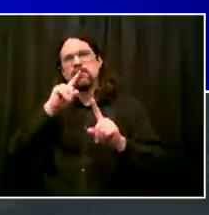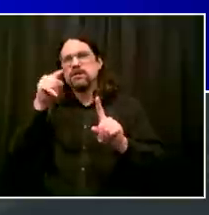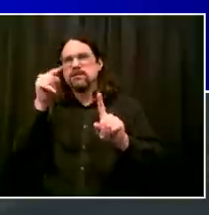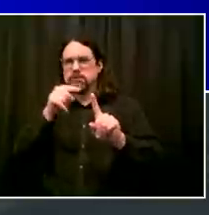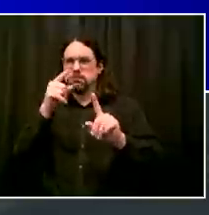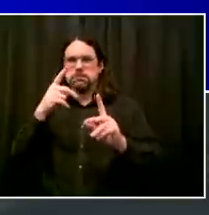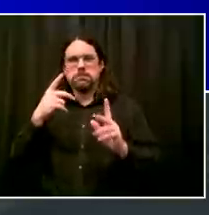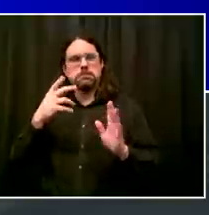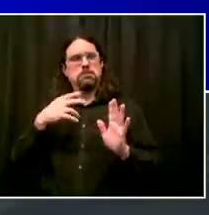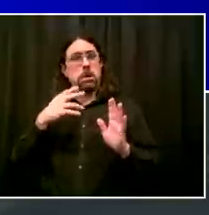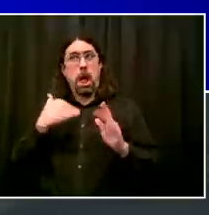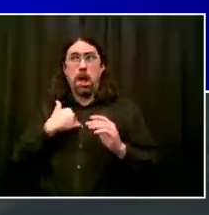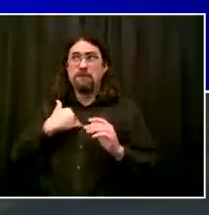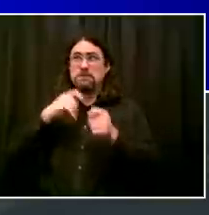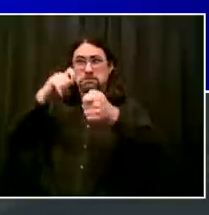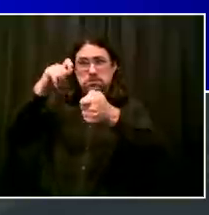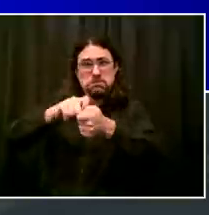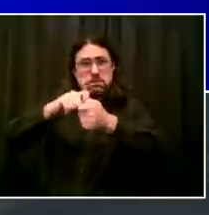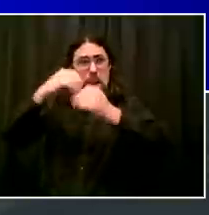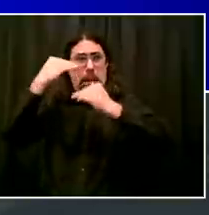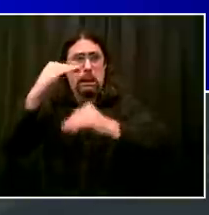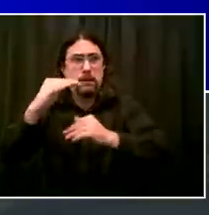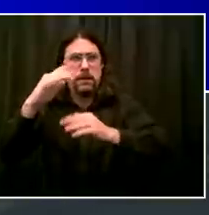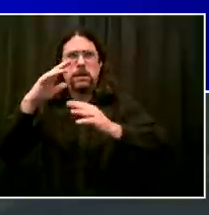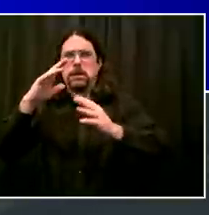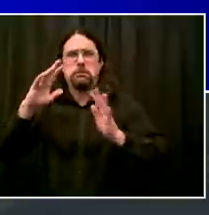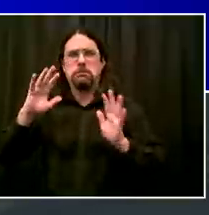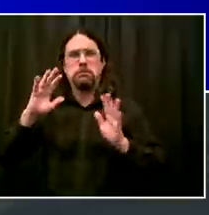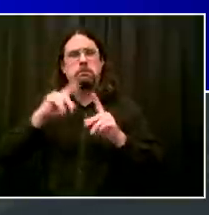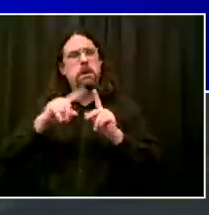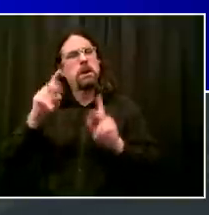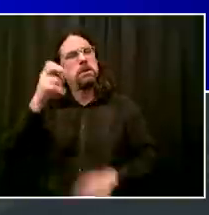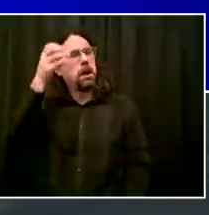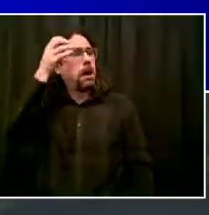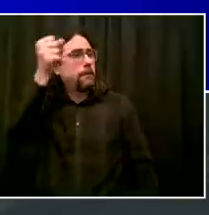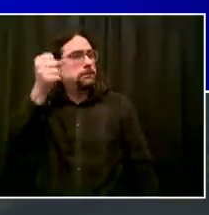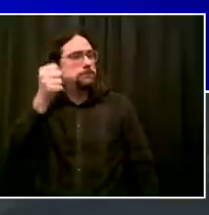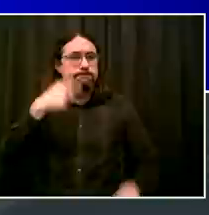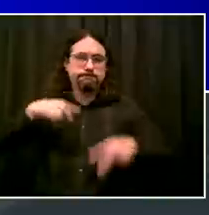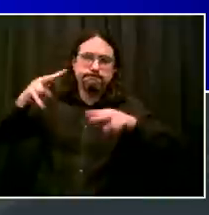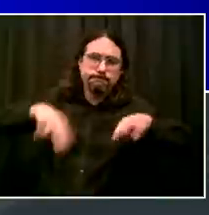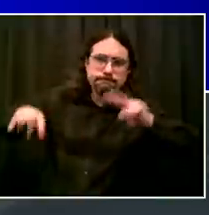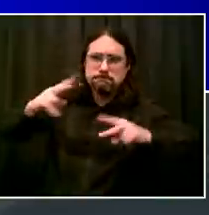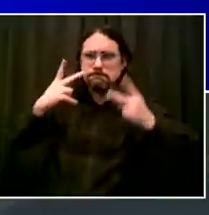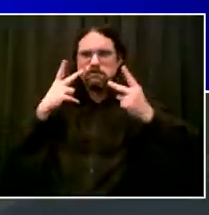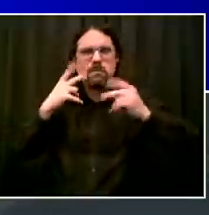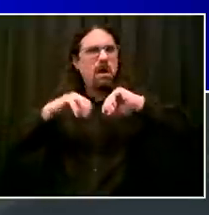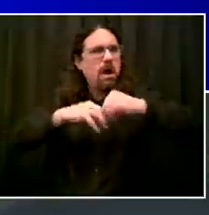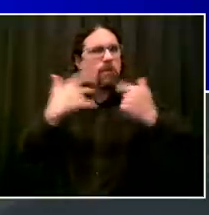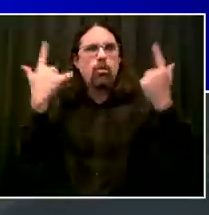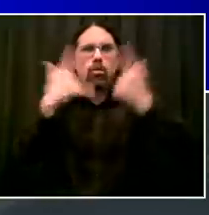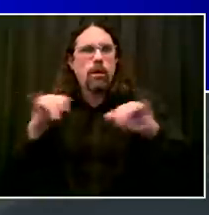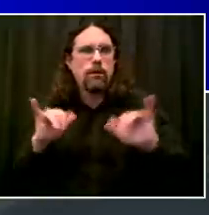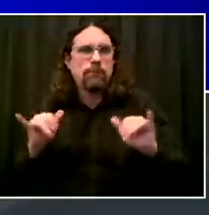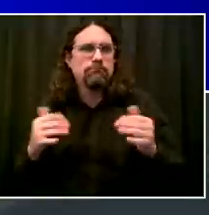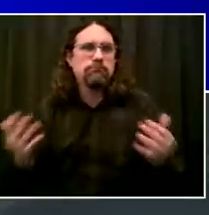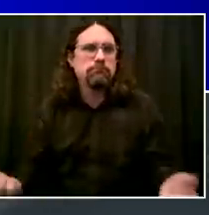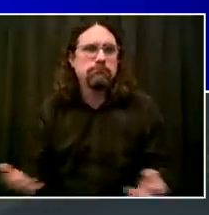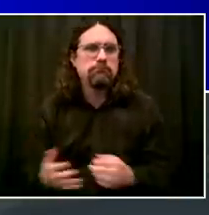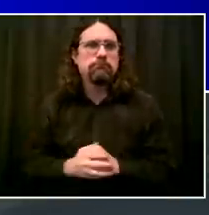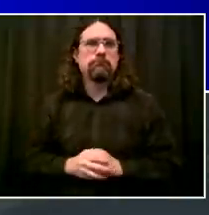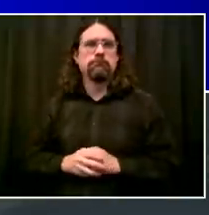step in. And there will be vehicles constantly reminding people no swimming, no barbecuing, no